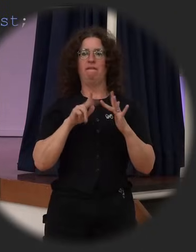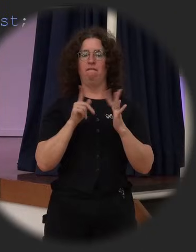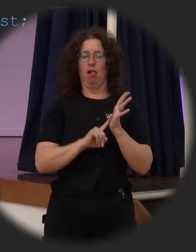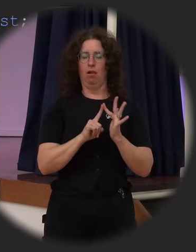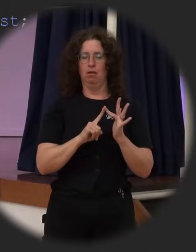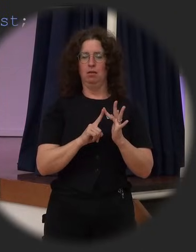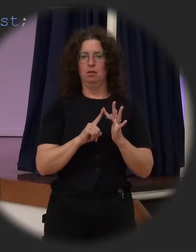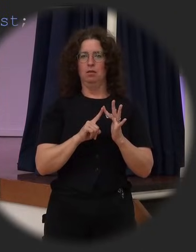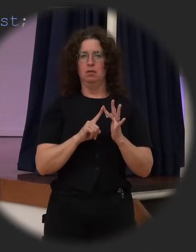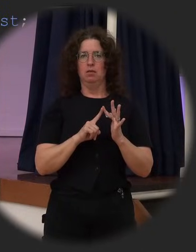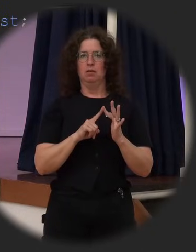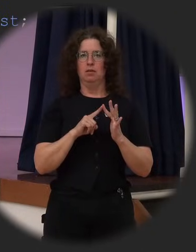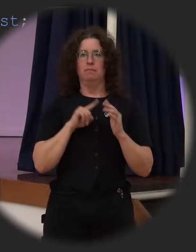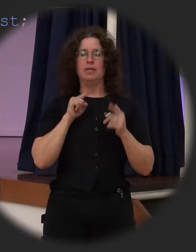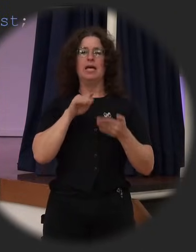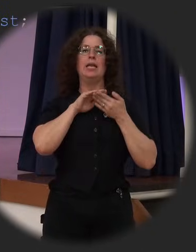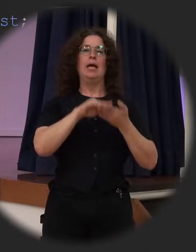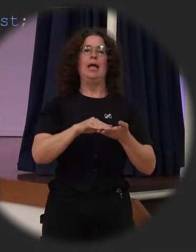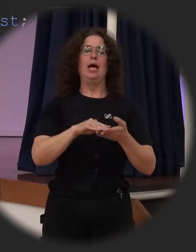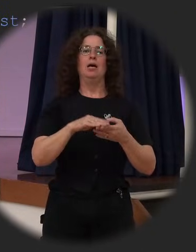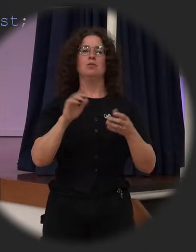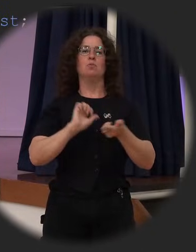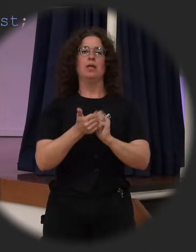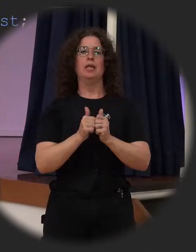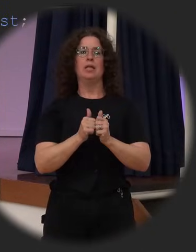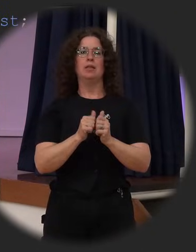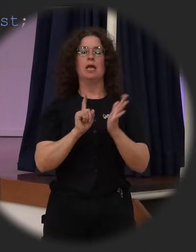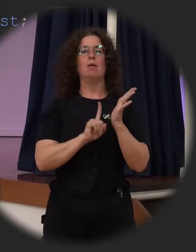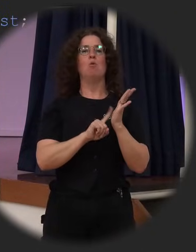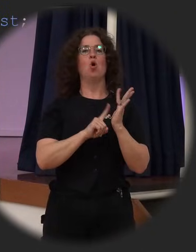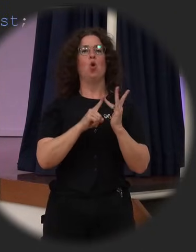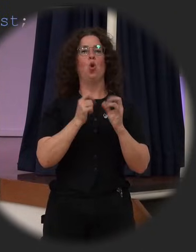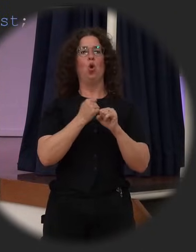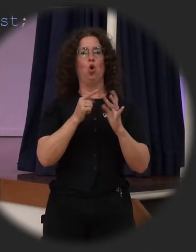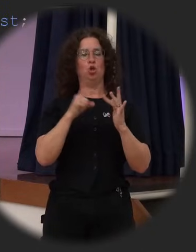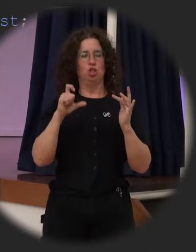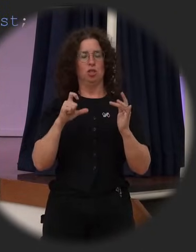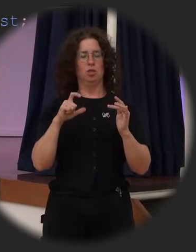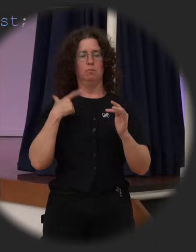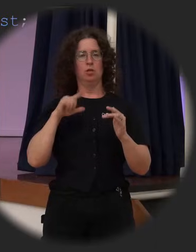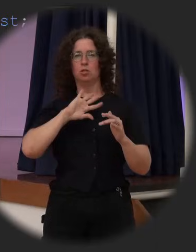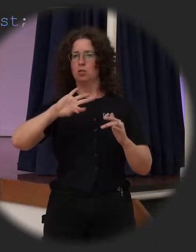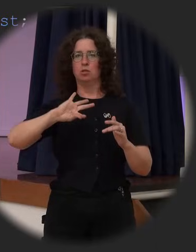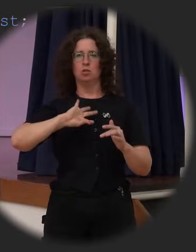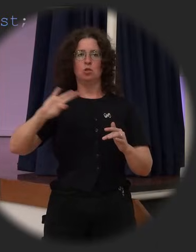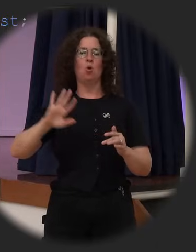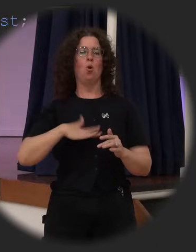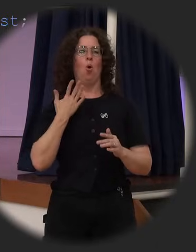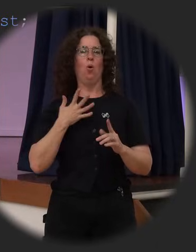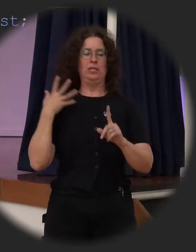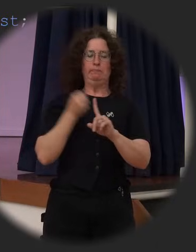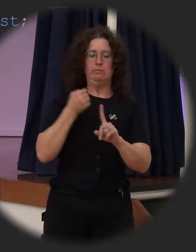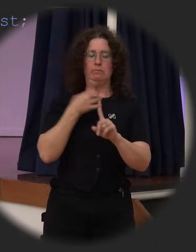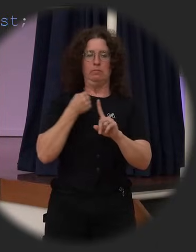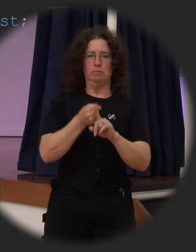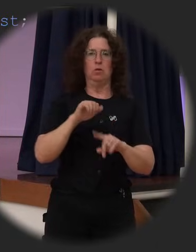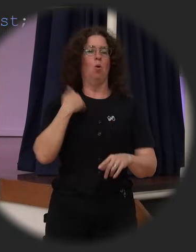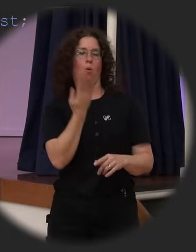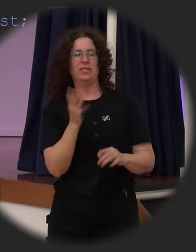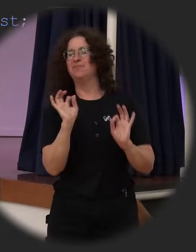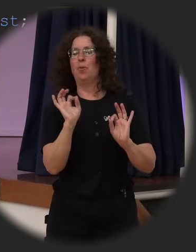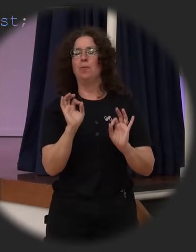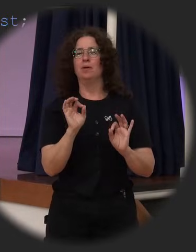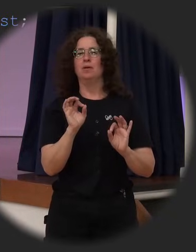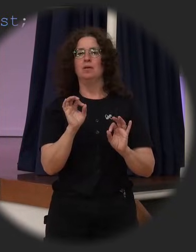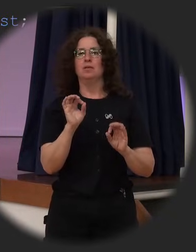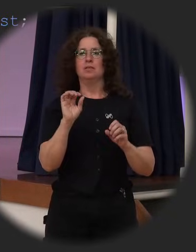handle game logic in relation to our streaming actors, because we don't always want to have our side effects happen. Usually when we create an